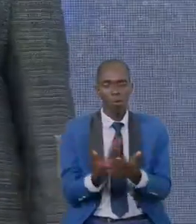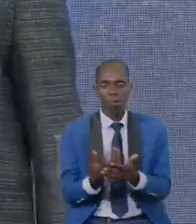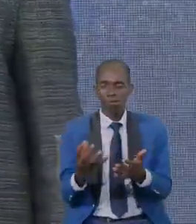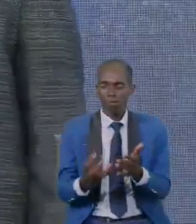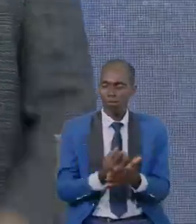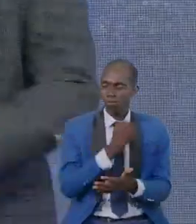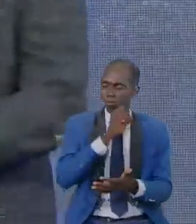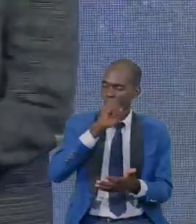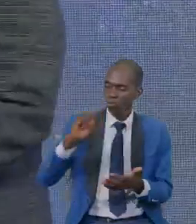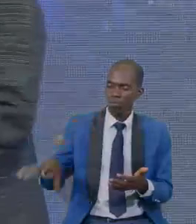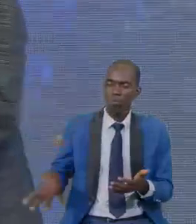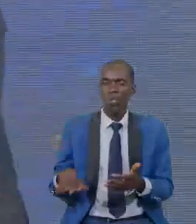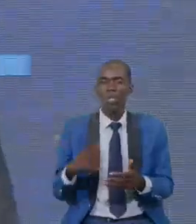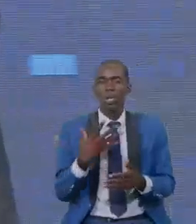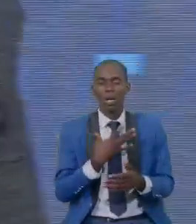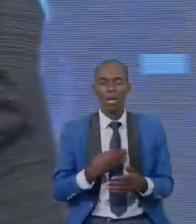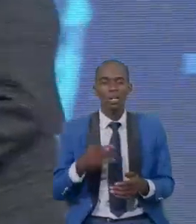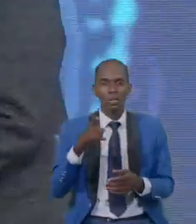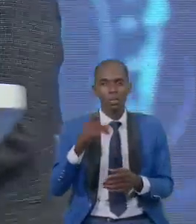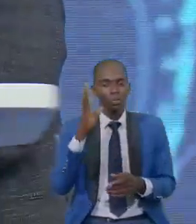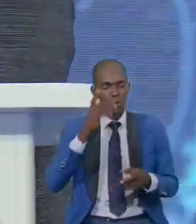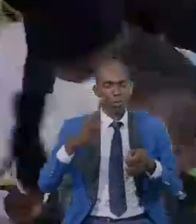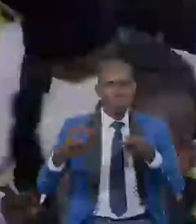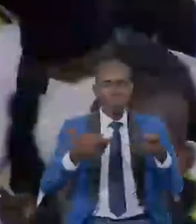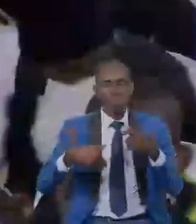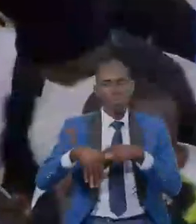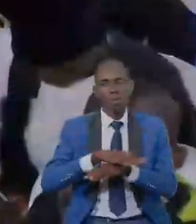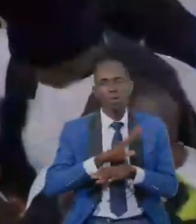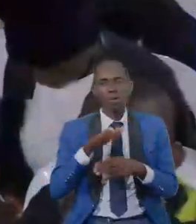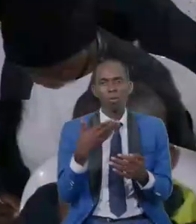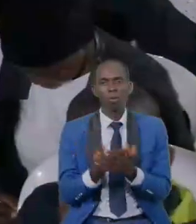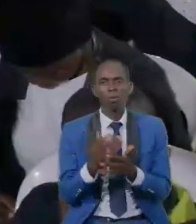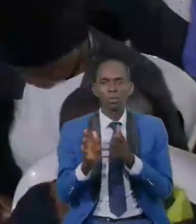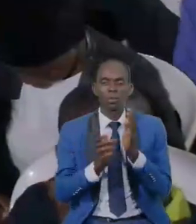over them in Jesus' name.